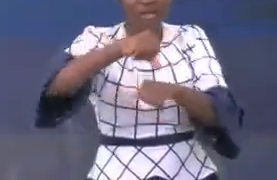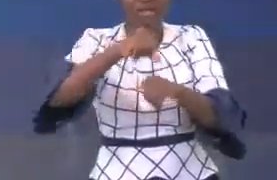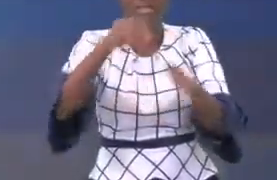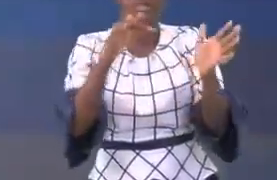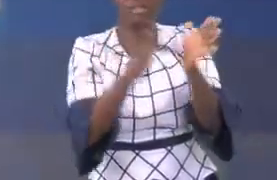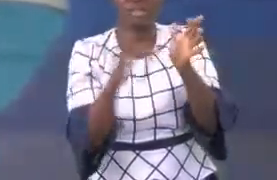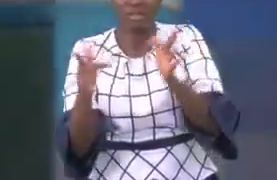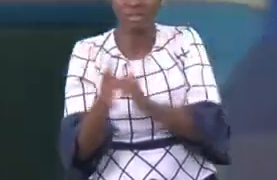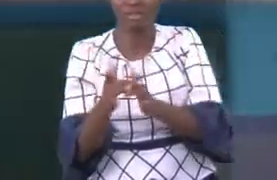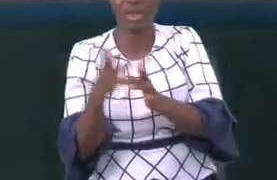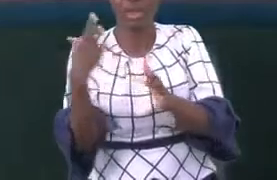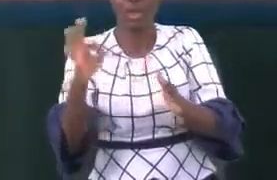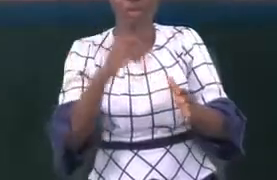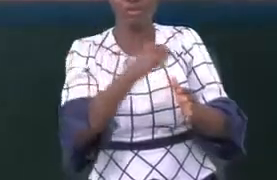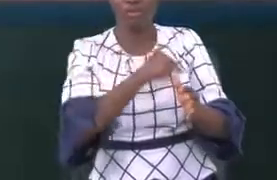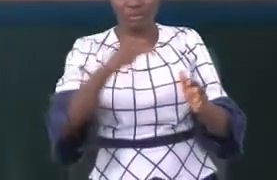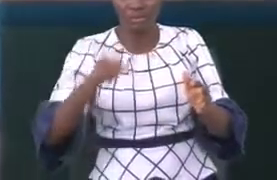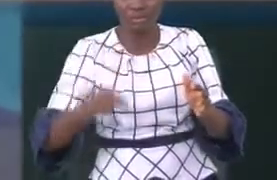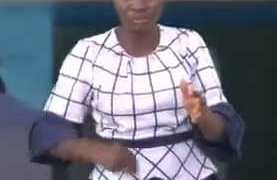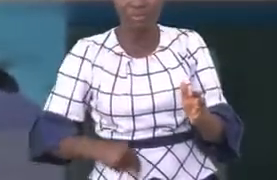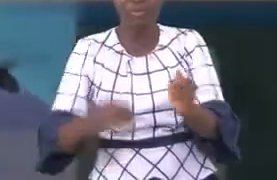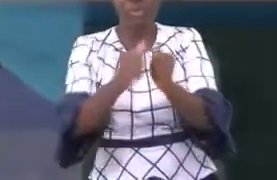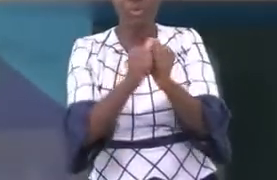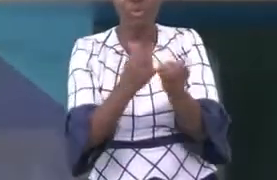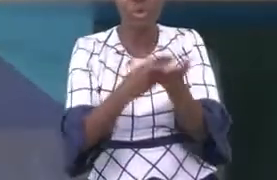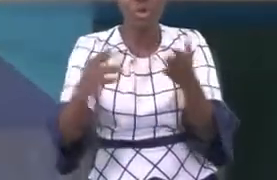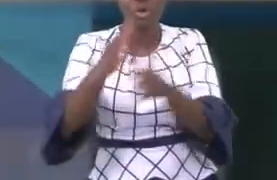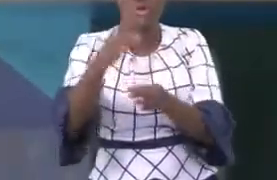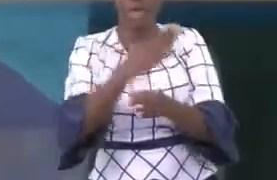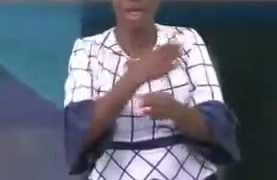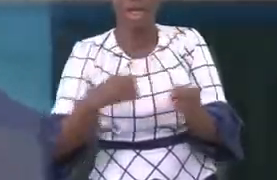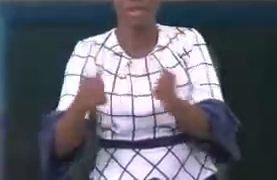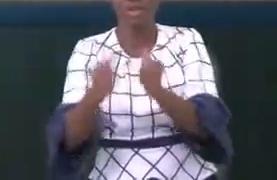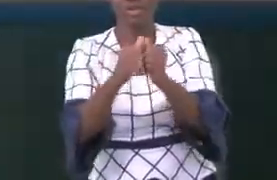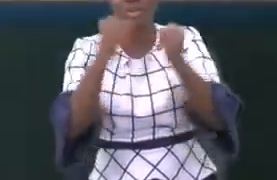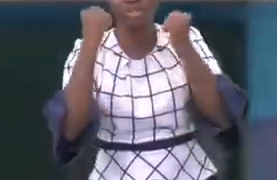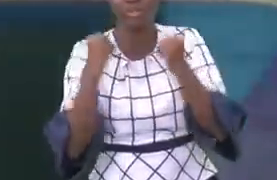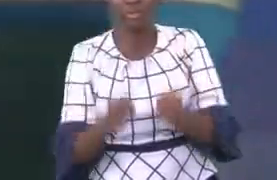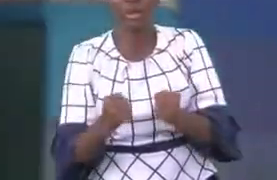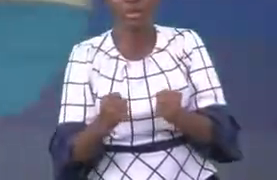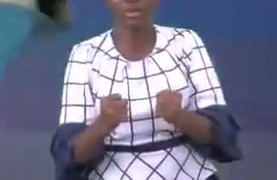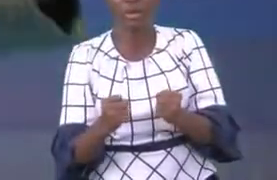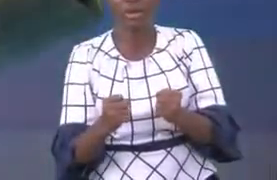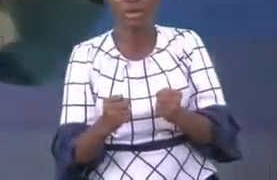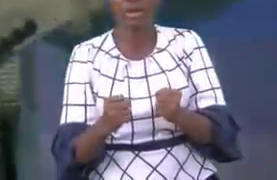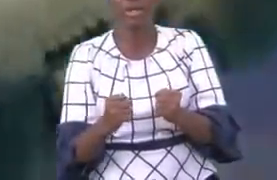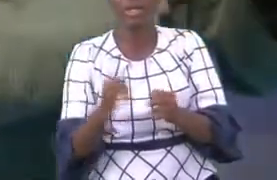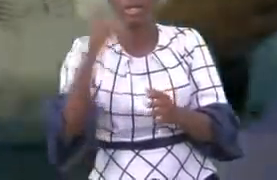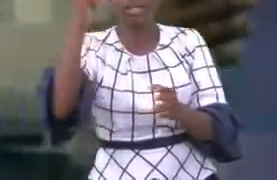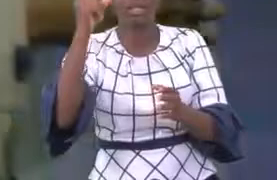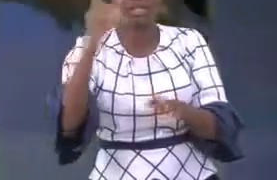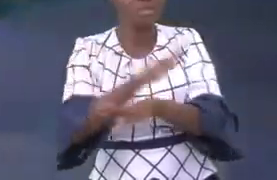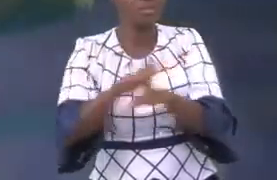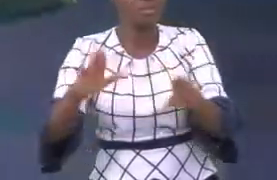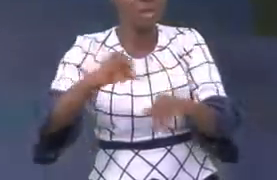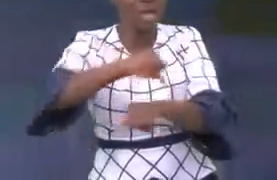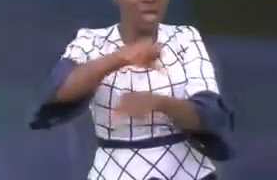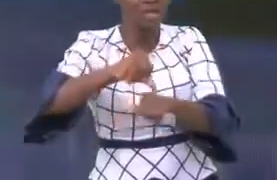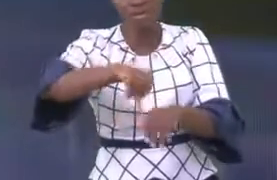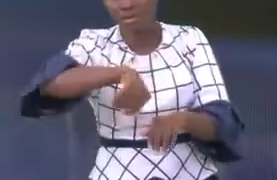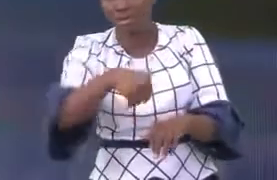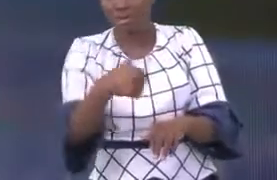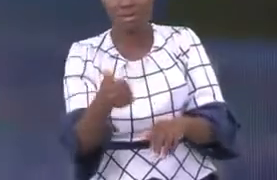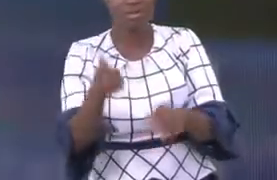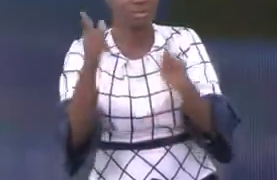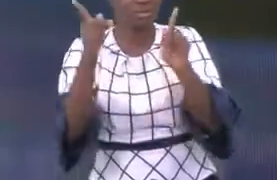with power, like he anointed no other personality on earth, because he is the only bridge and the